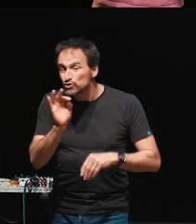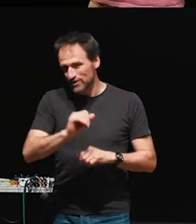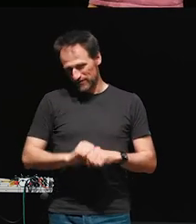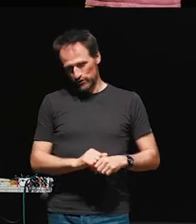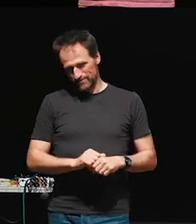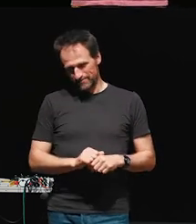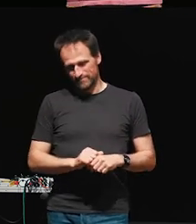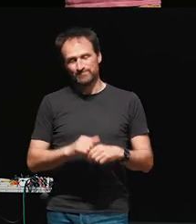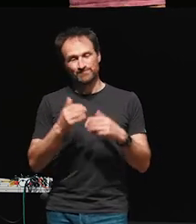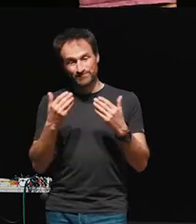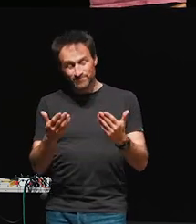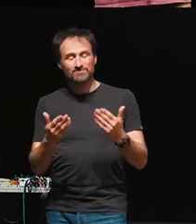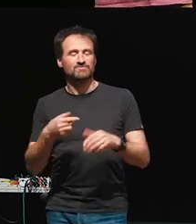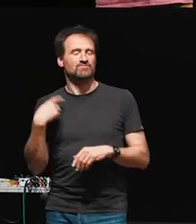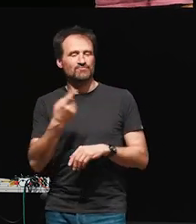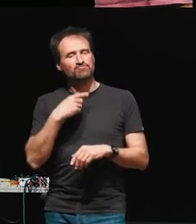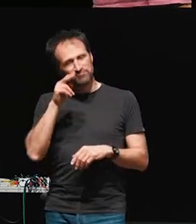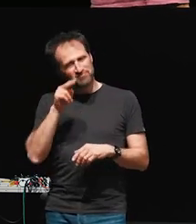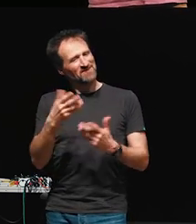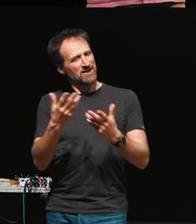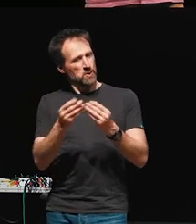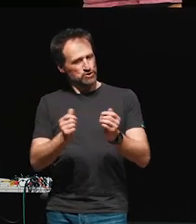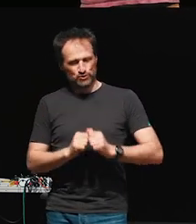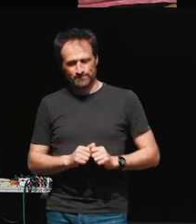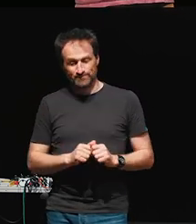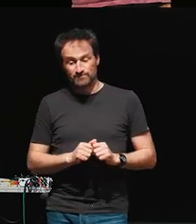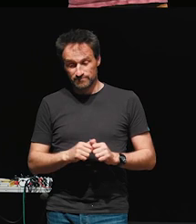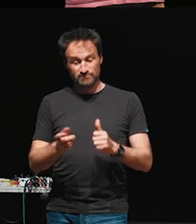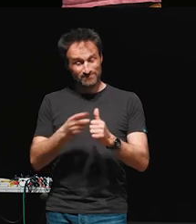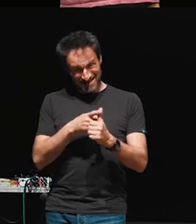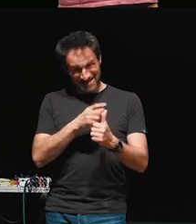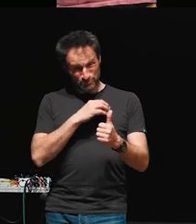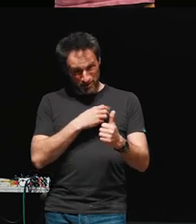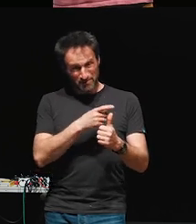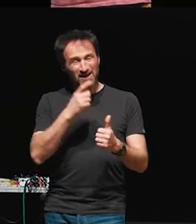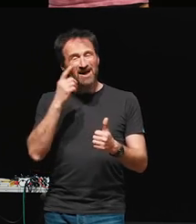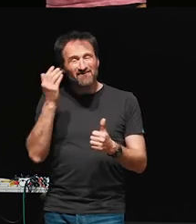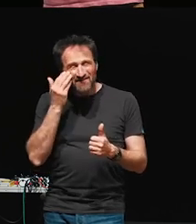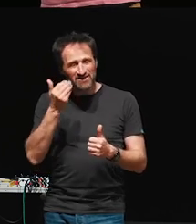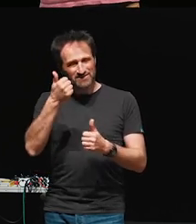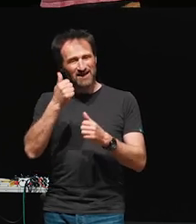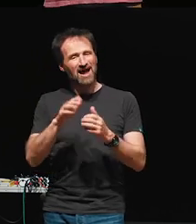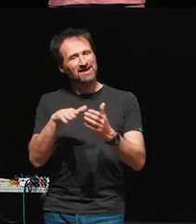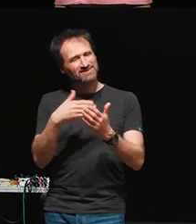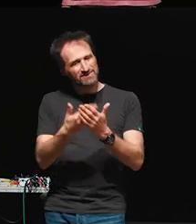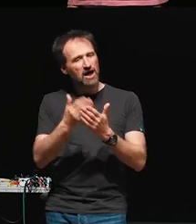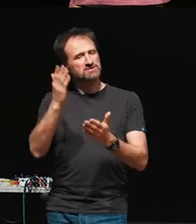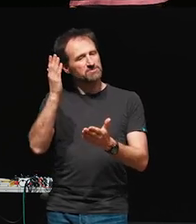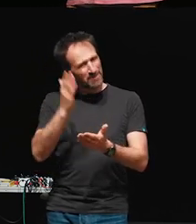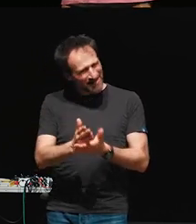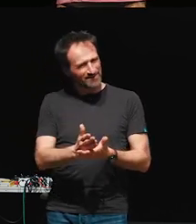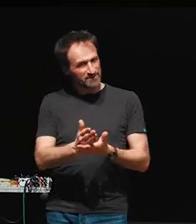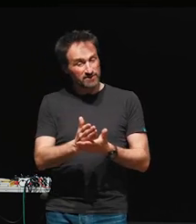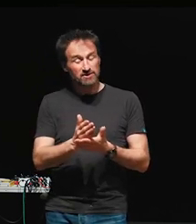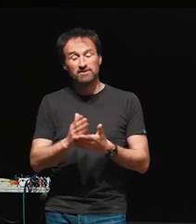us. So let's talk about those. So for our first problem, knowing when a task is complete, the web platform actually